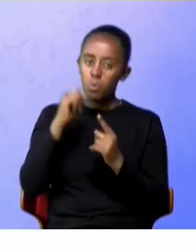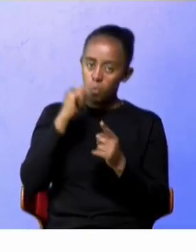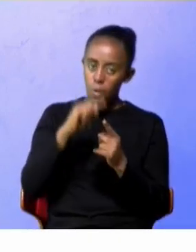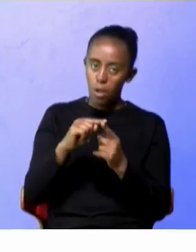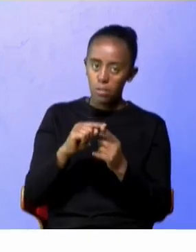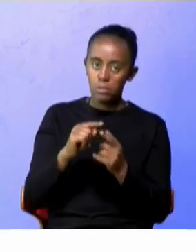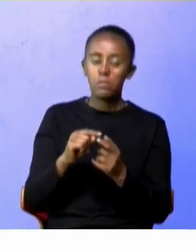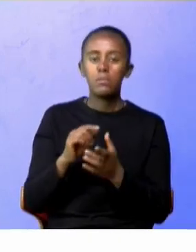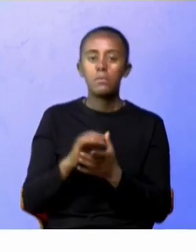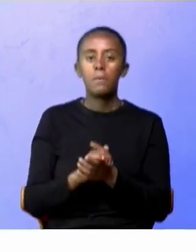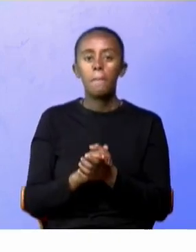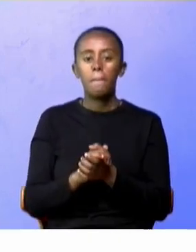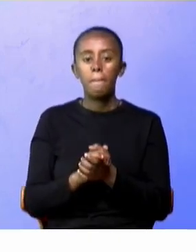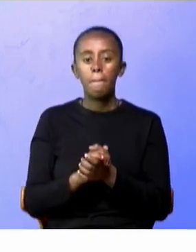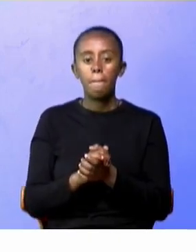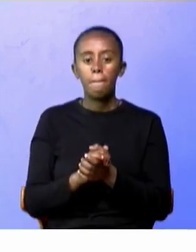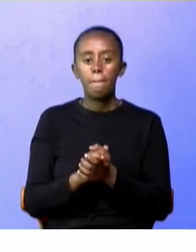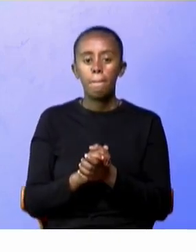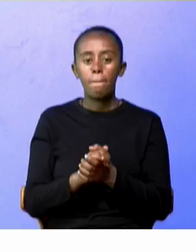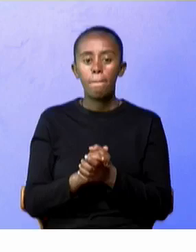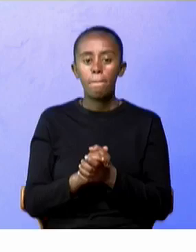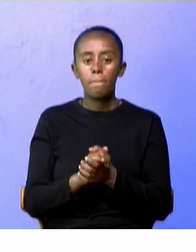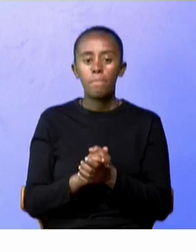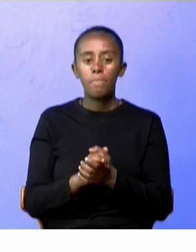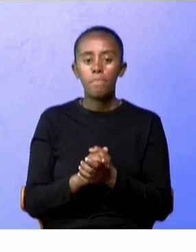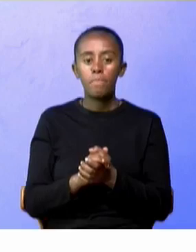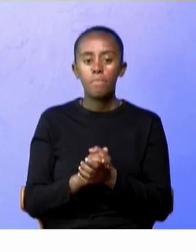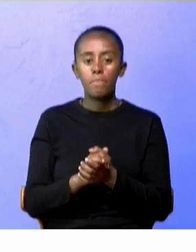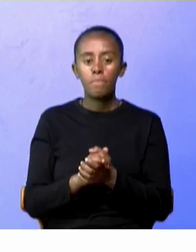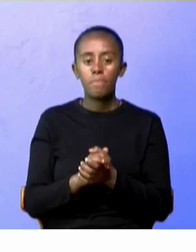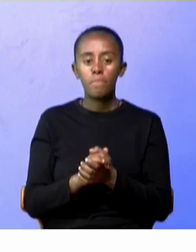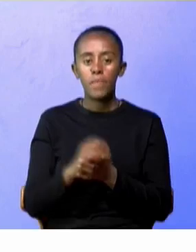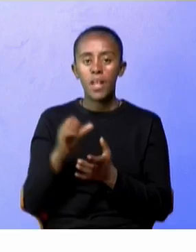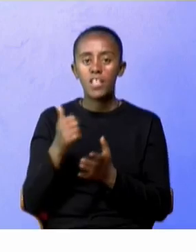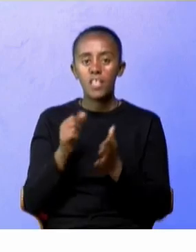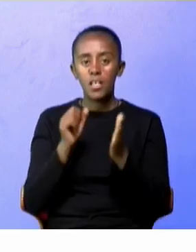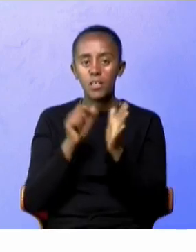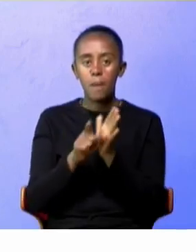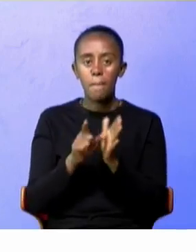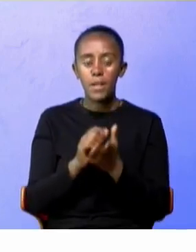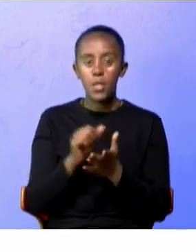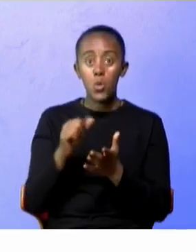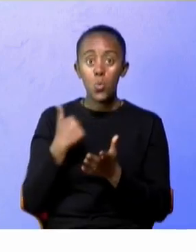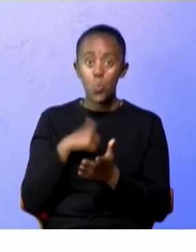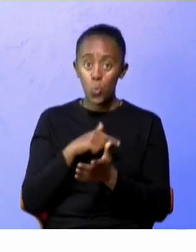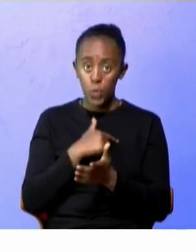ahead. Okay, another example. We